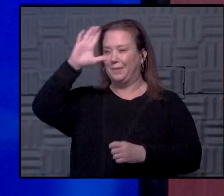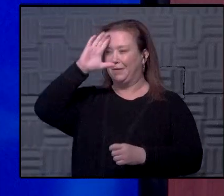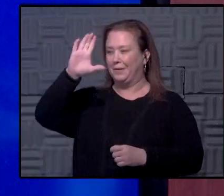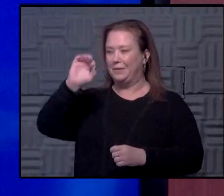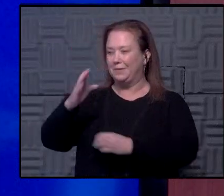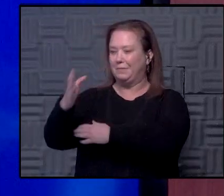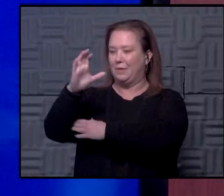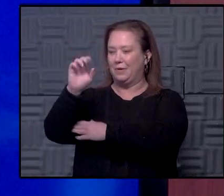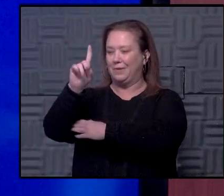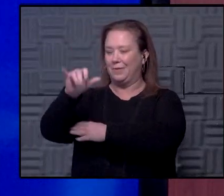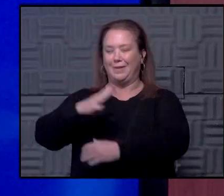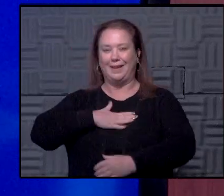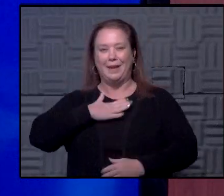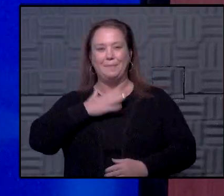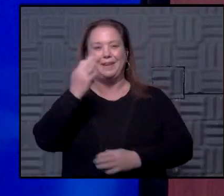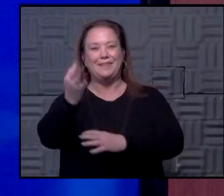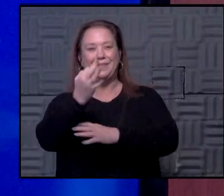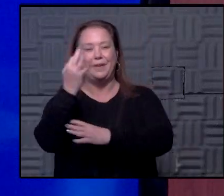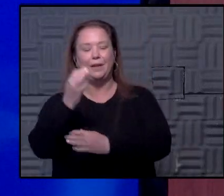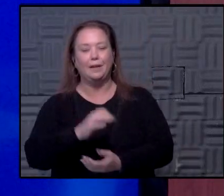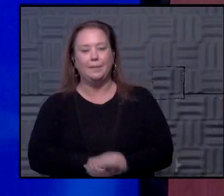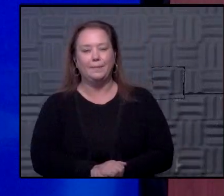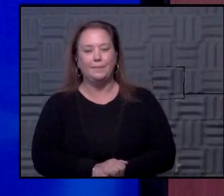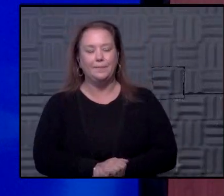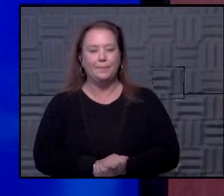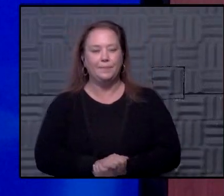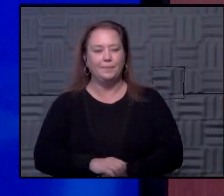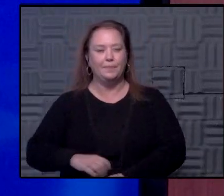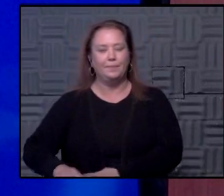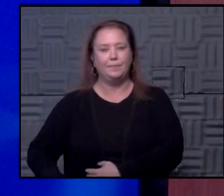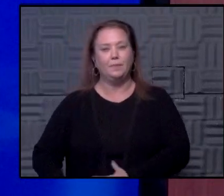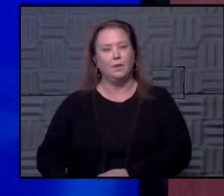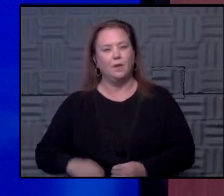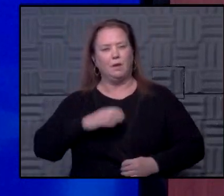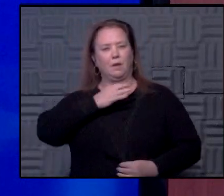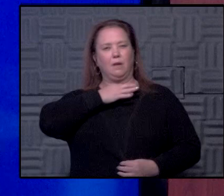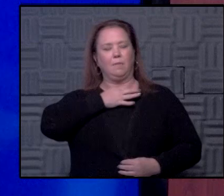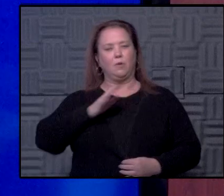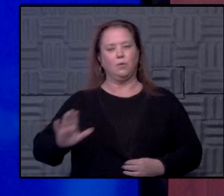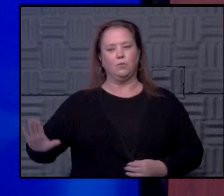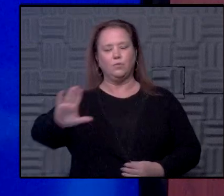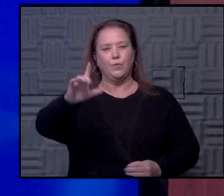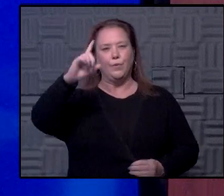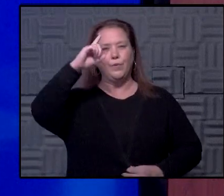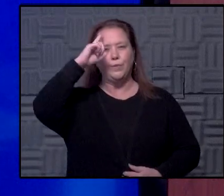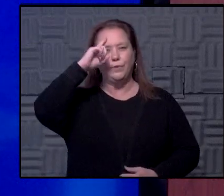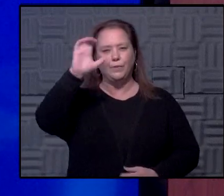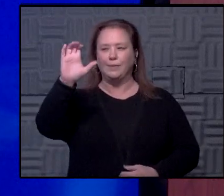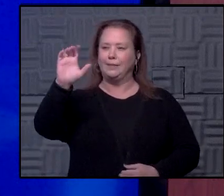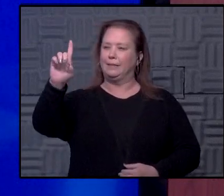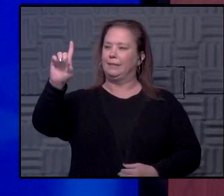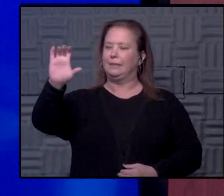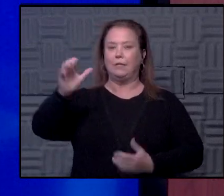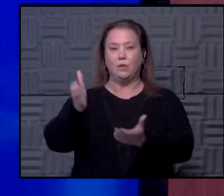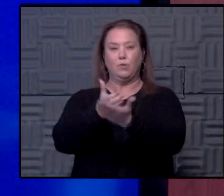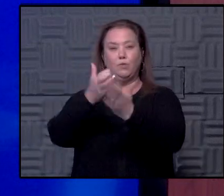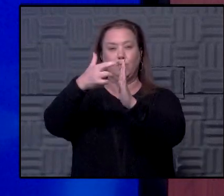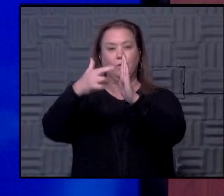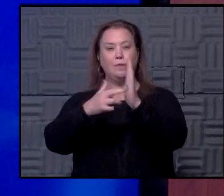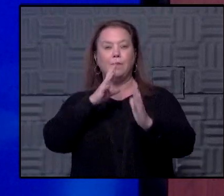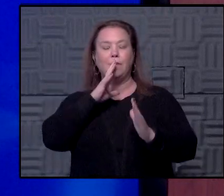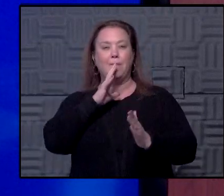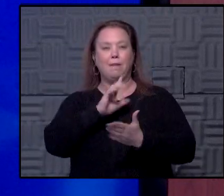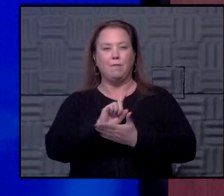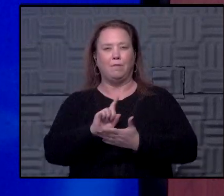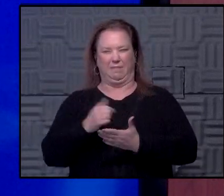Channel 9. Happy Friday. Good morning. I'm curious your thoughts on the CDC guidelines. I know we talked about it earlier this